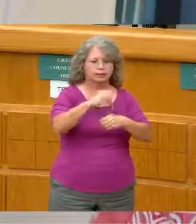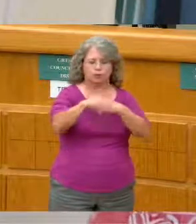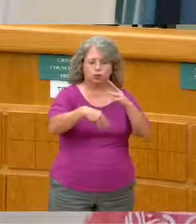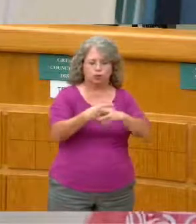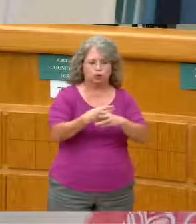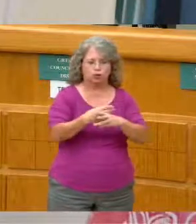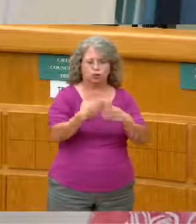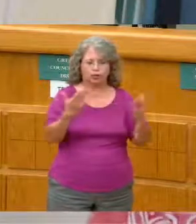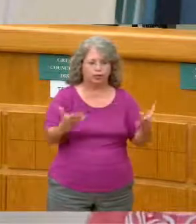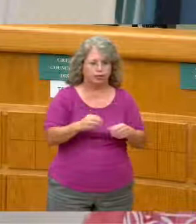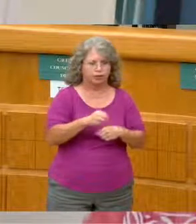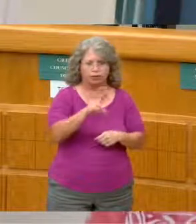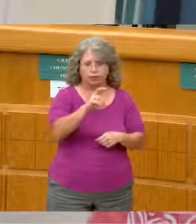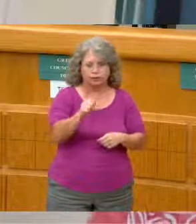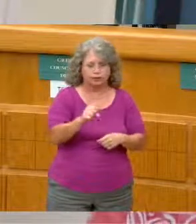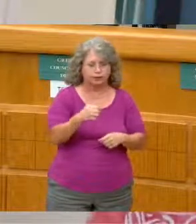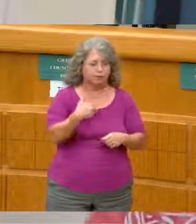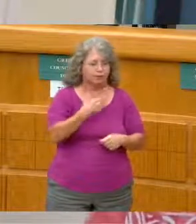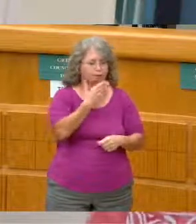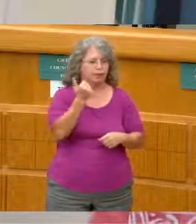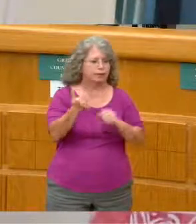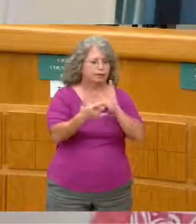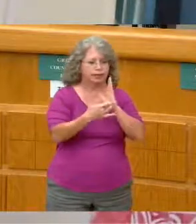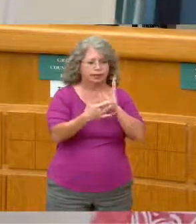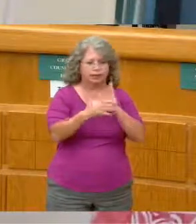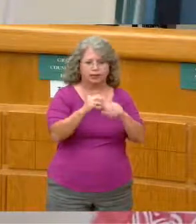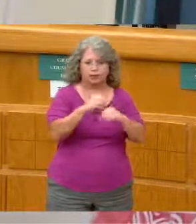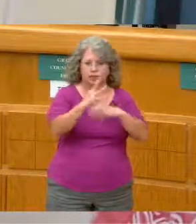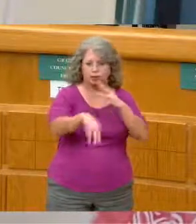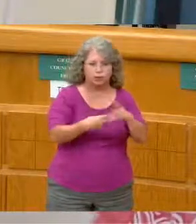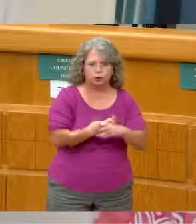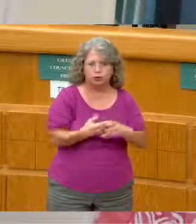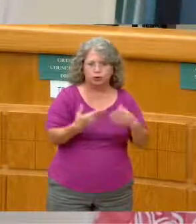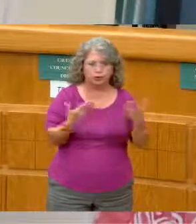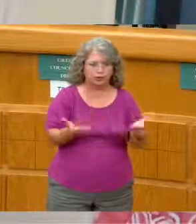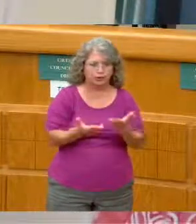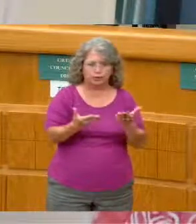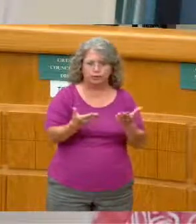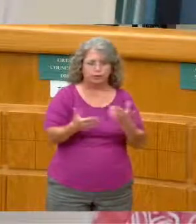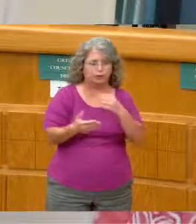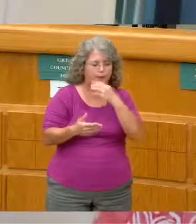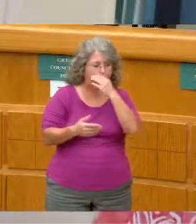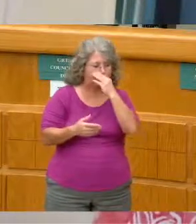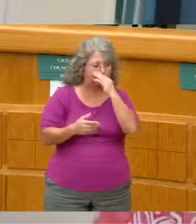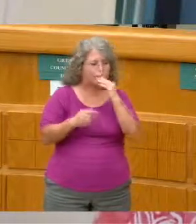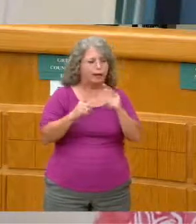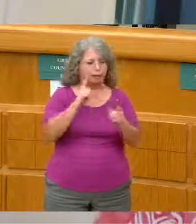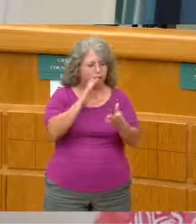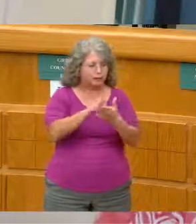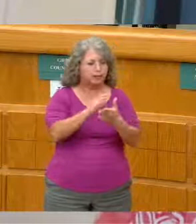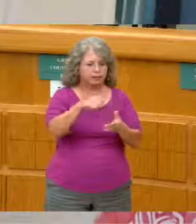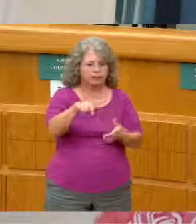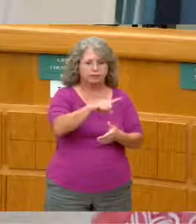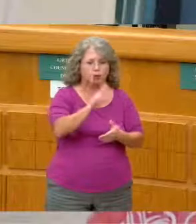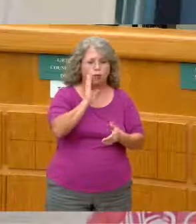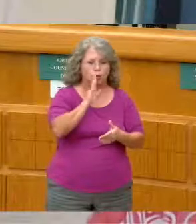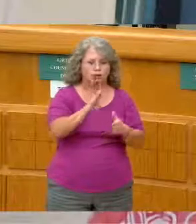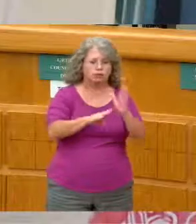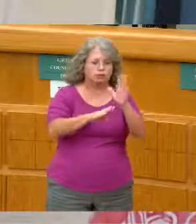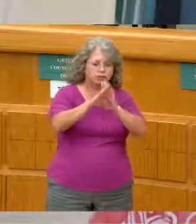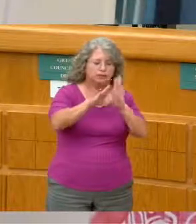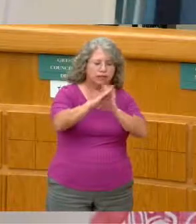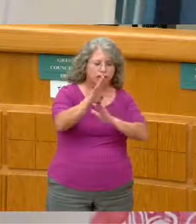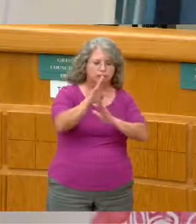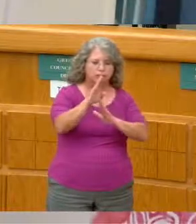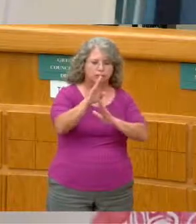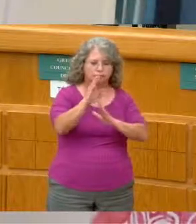best universities in the world here in the United States, with the best technology in the world here in the United States, will be able to come up with